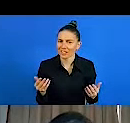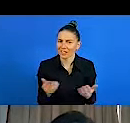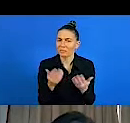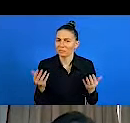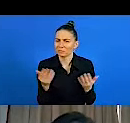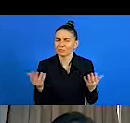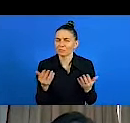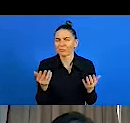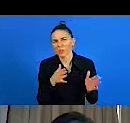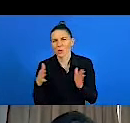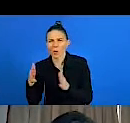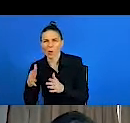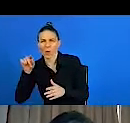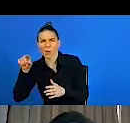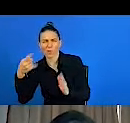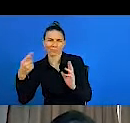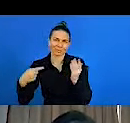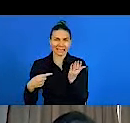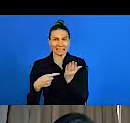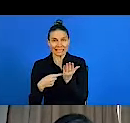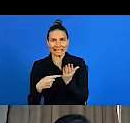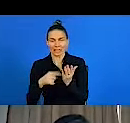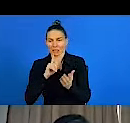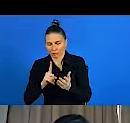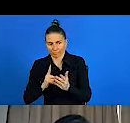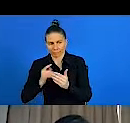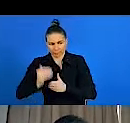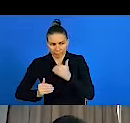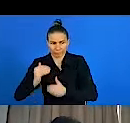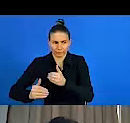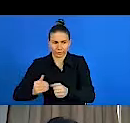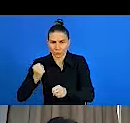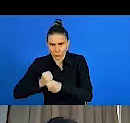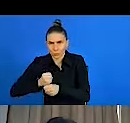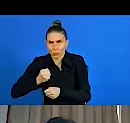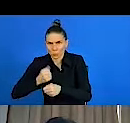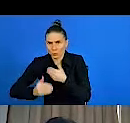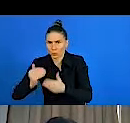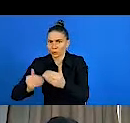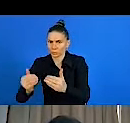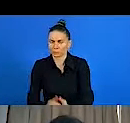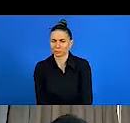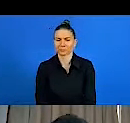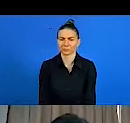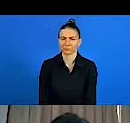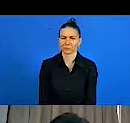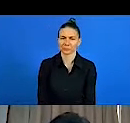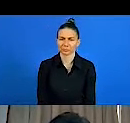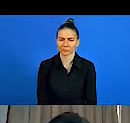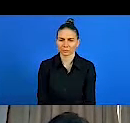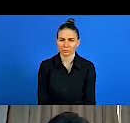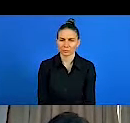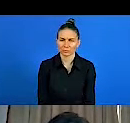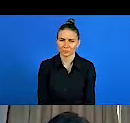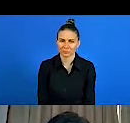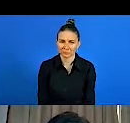technical capacity of government through the doing of it. So one on data, I mean, we recognize,